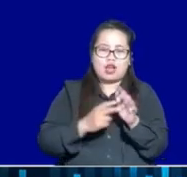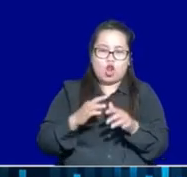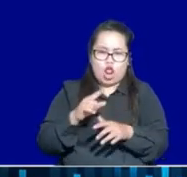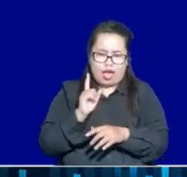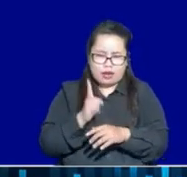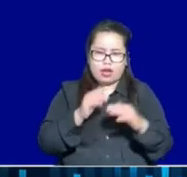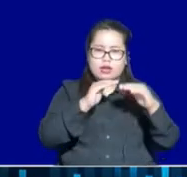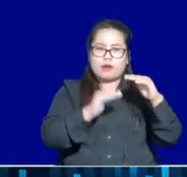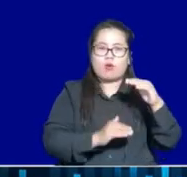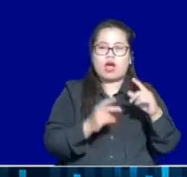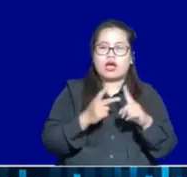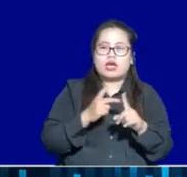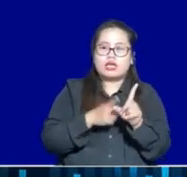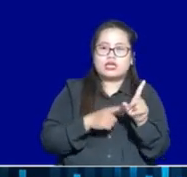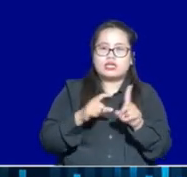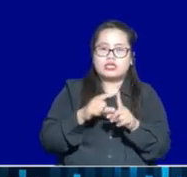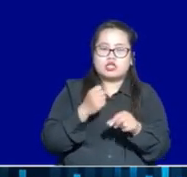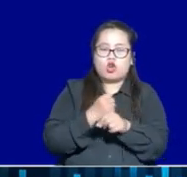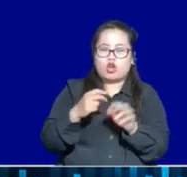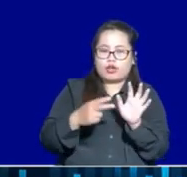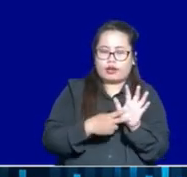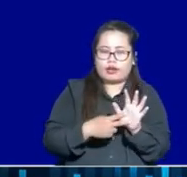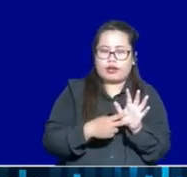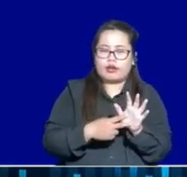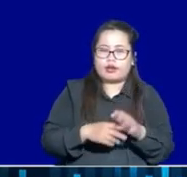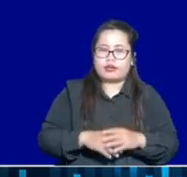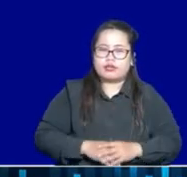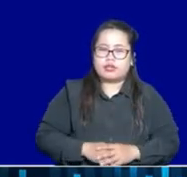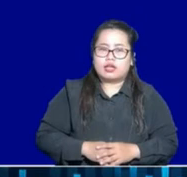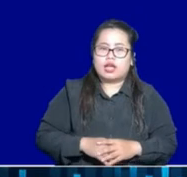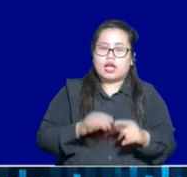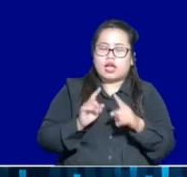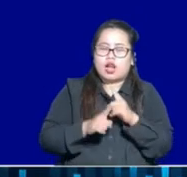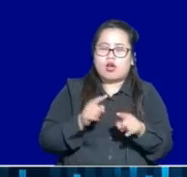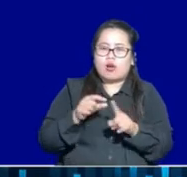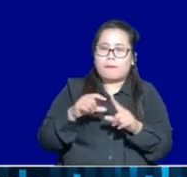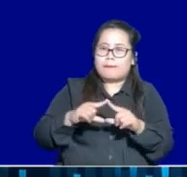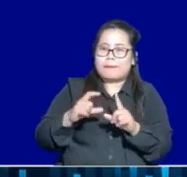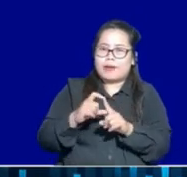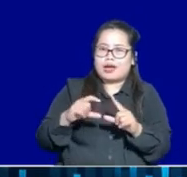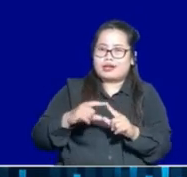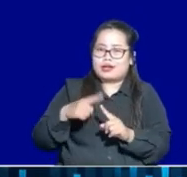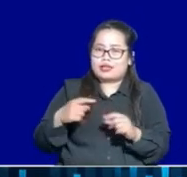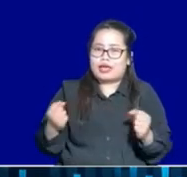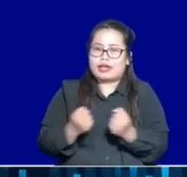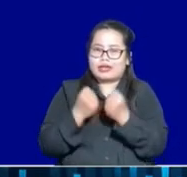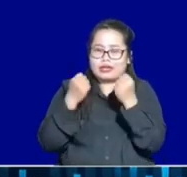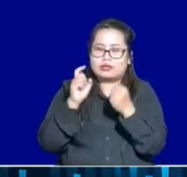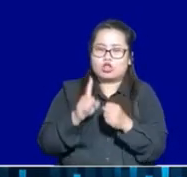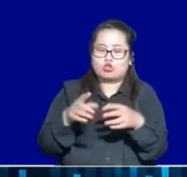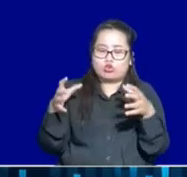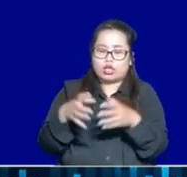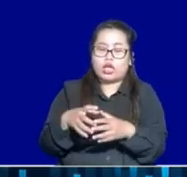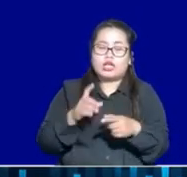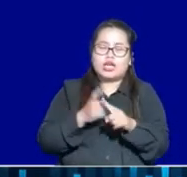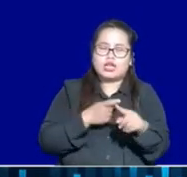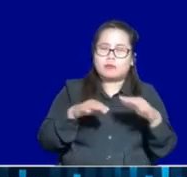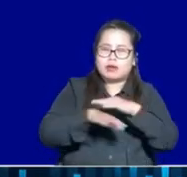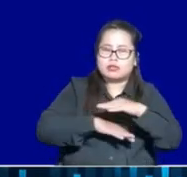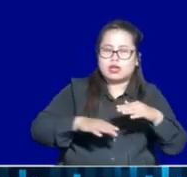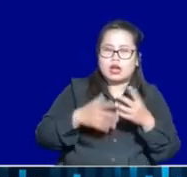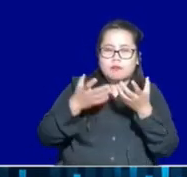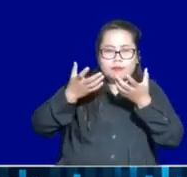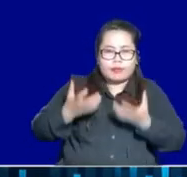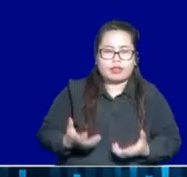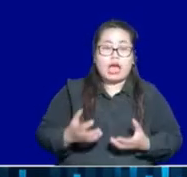is very energy dense per unit of weight, but it is a gas, and so it's very,